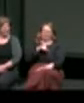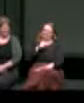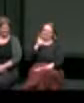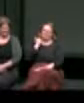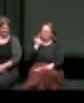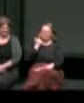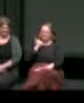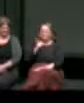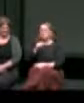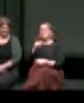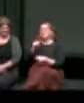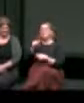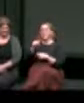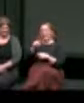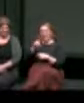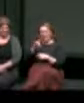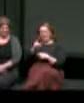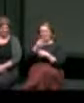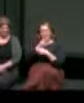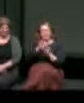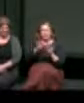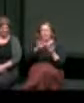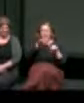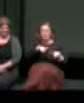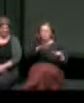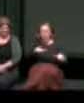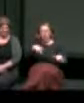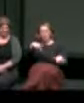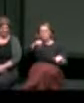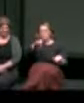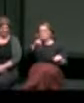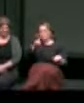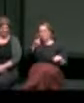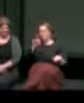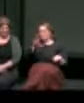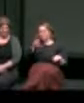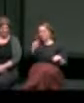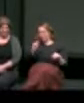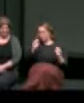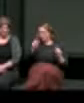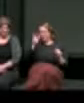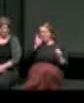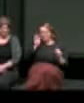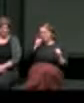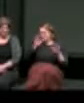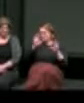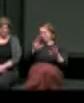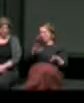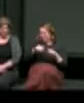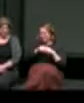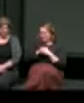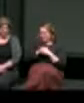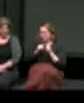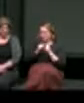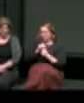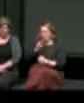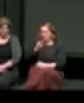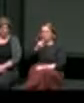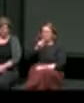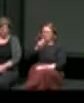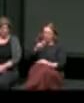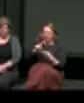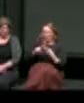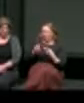and then I did the Free the Falls podcast. If anyone hasn't heard that, go listen to it. It's great, with Mike and Elaine